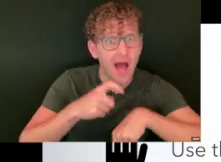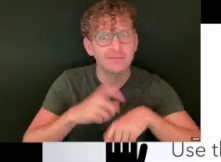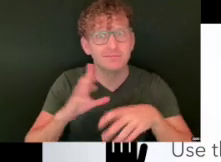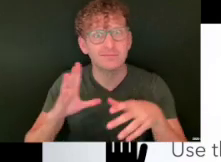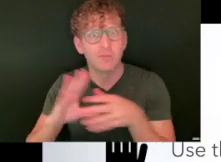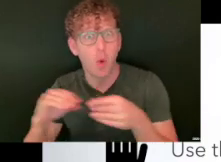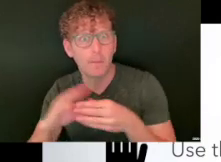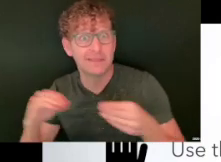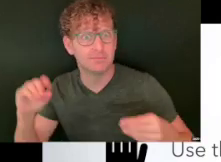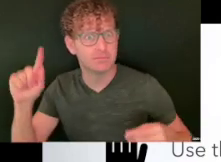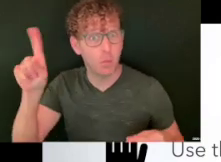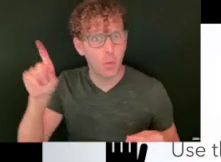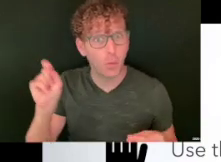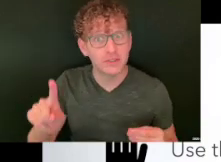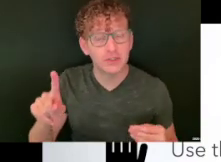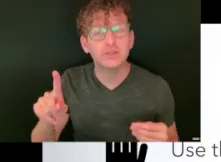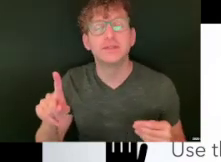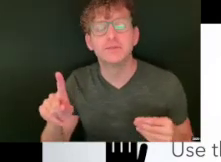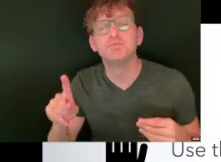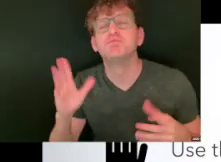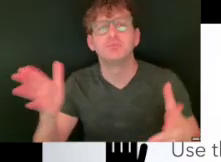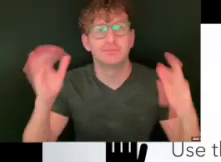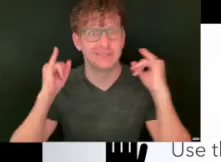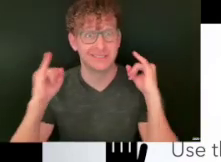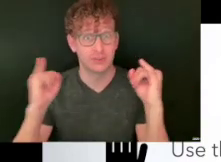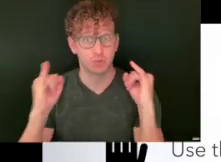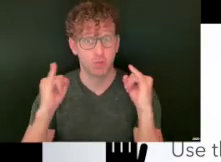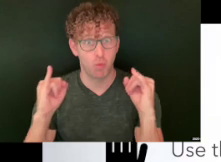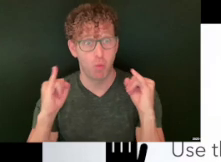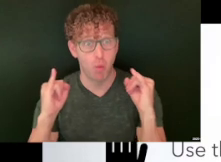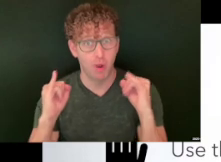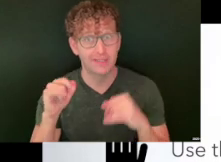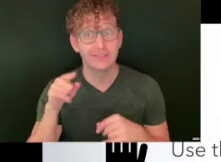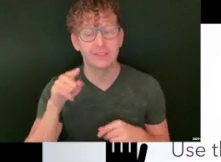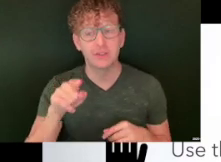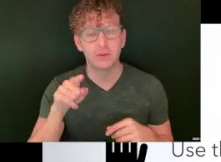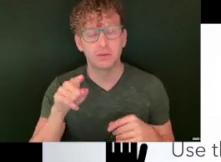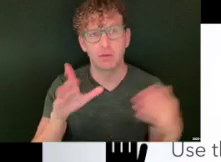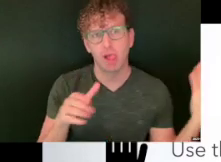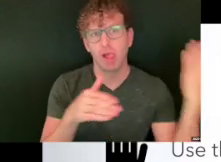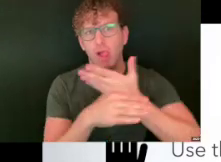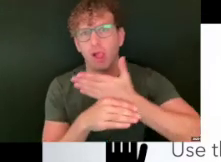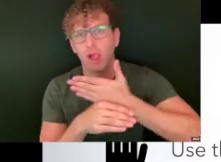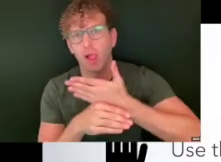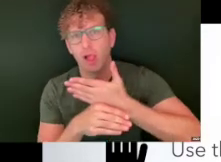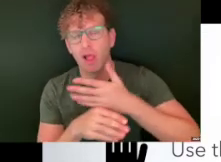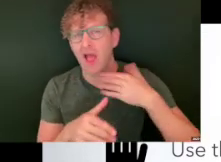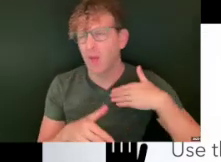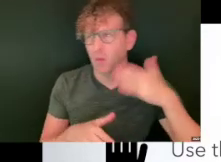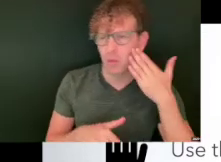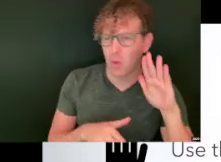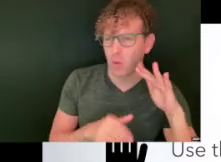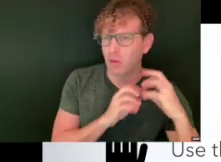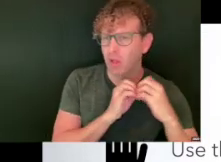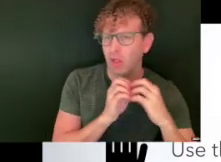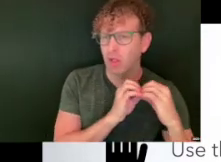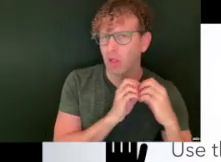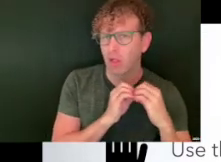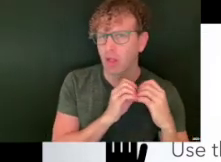Thanks, Rob. Yeah, and so let me tackle the last question first. We